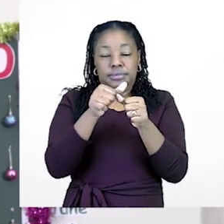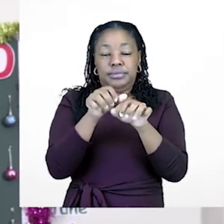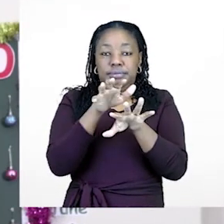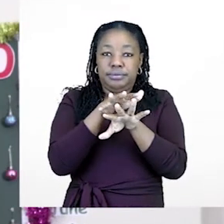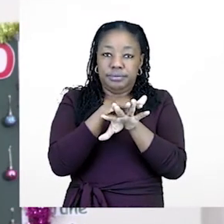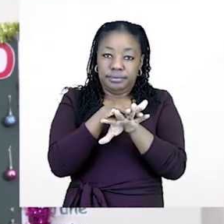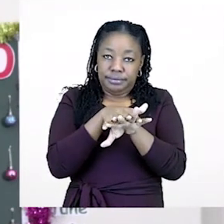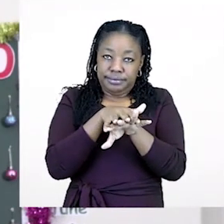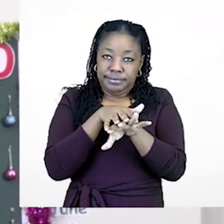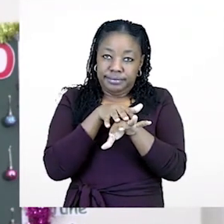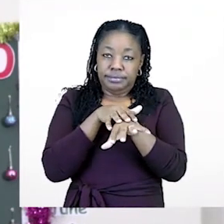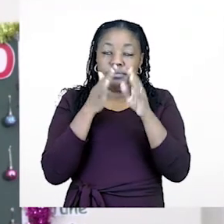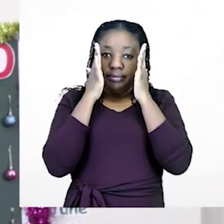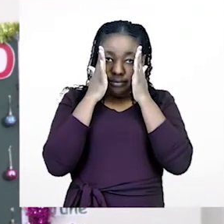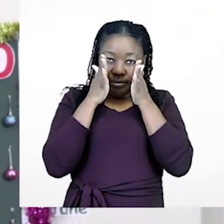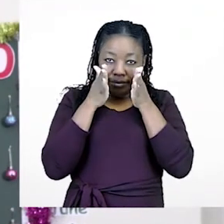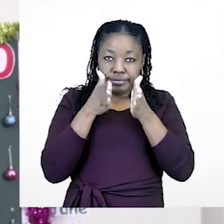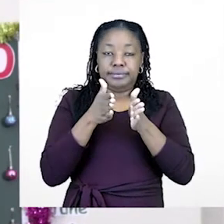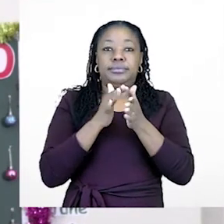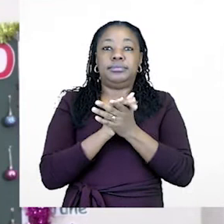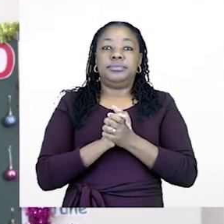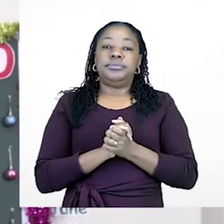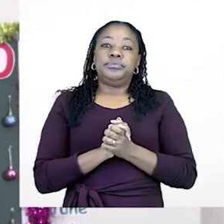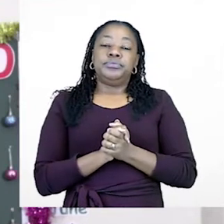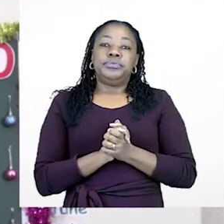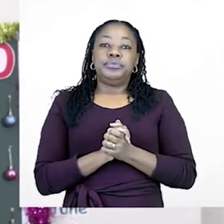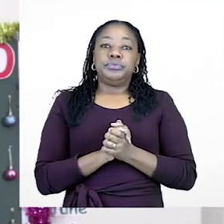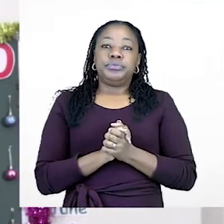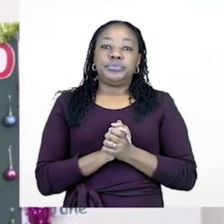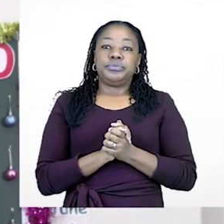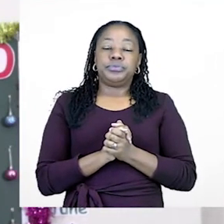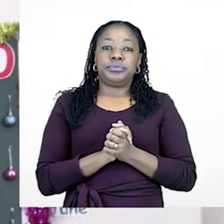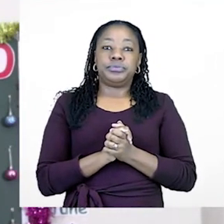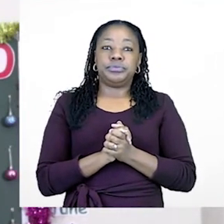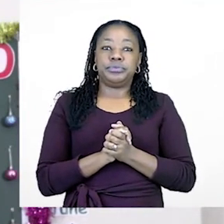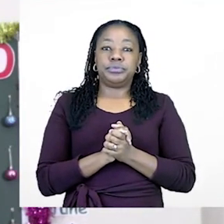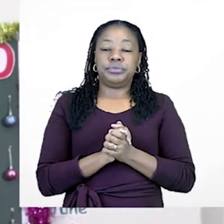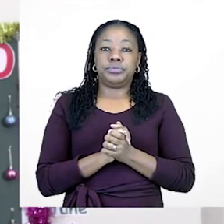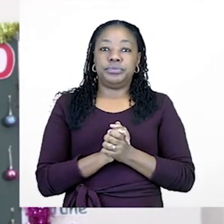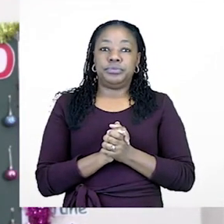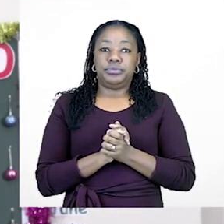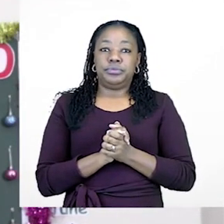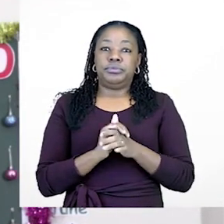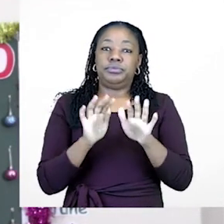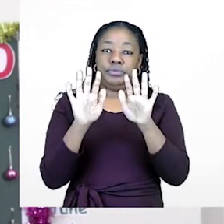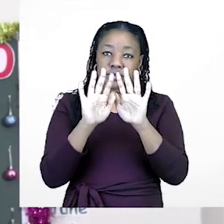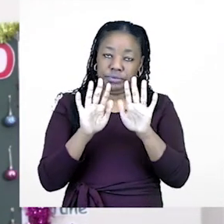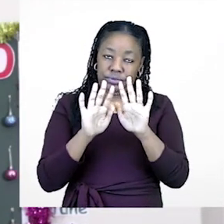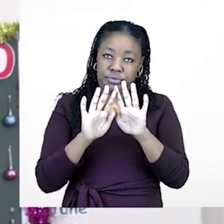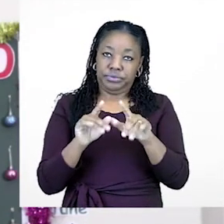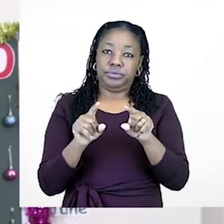time. Use your eyes and check with the corners and check with the sizes of each shape so that you don't